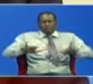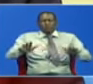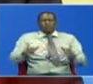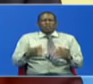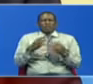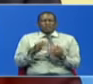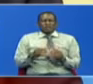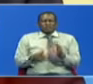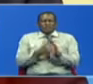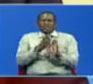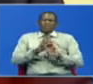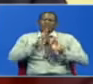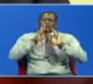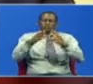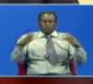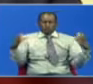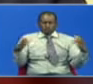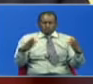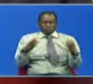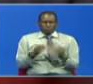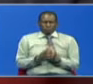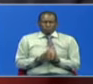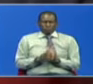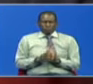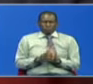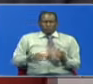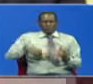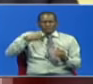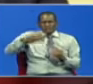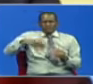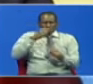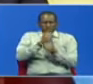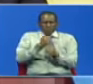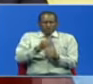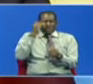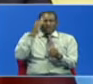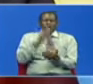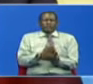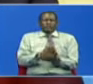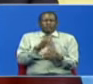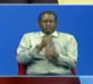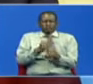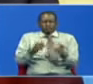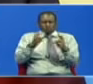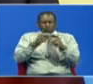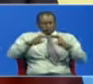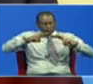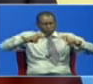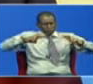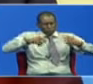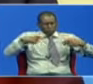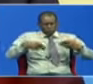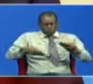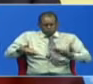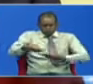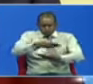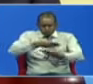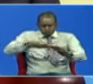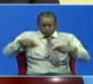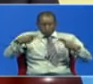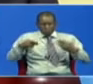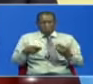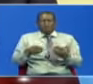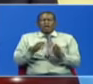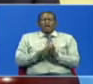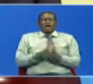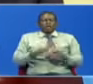rapid response teams, their day-to-day work is actually to do the contact tracing and to go after